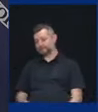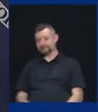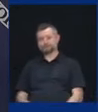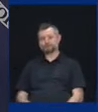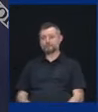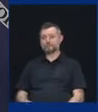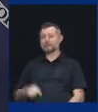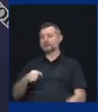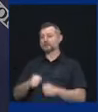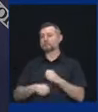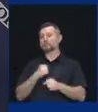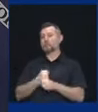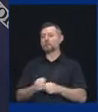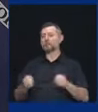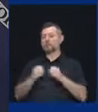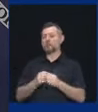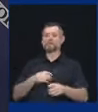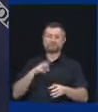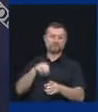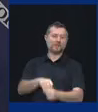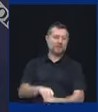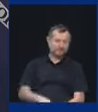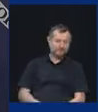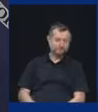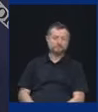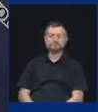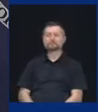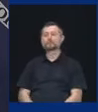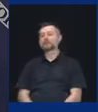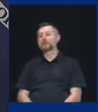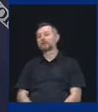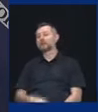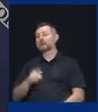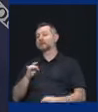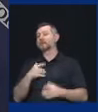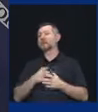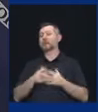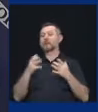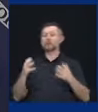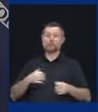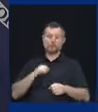year, we did a tremendous amount of work in the budget.